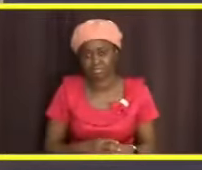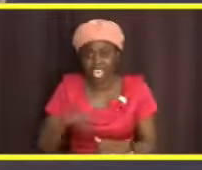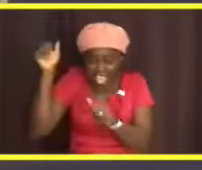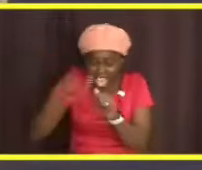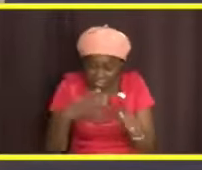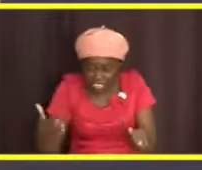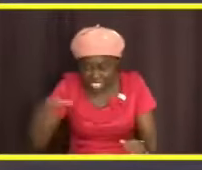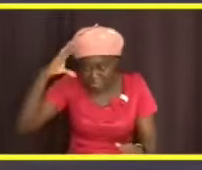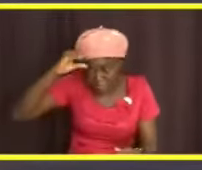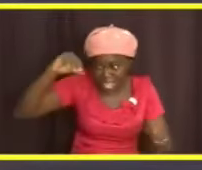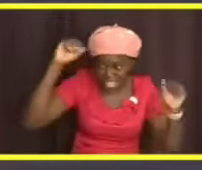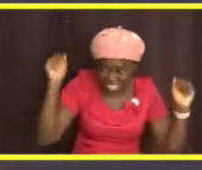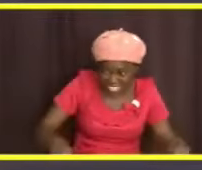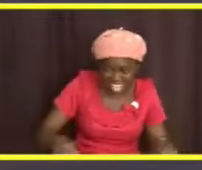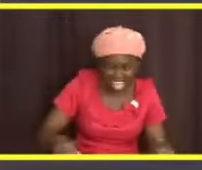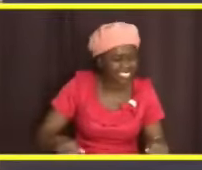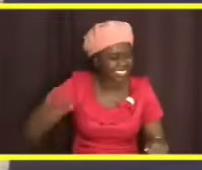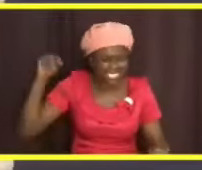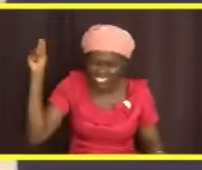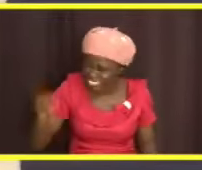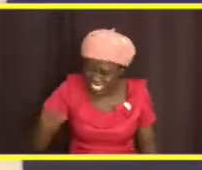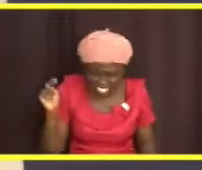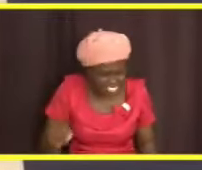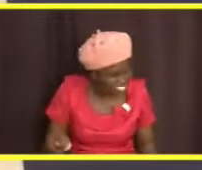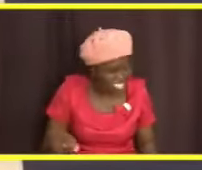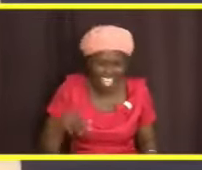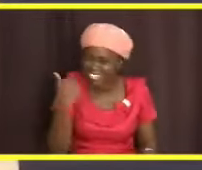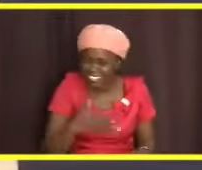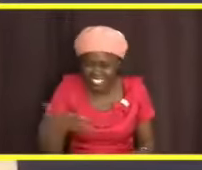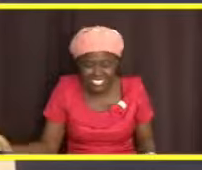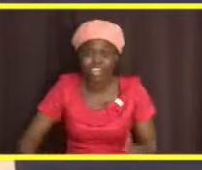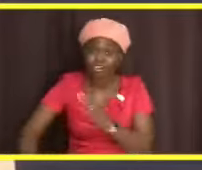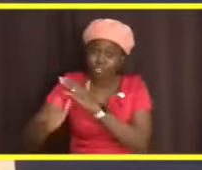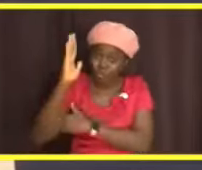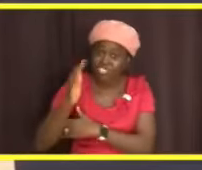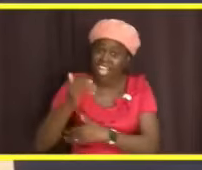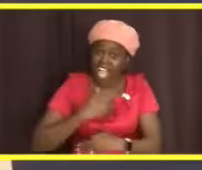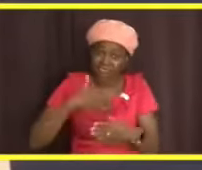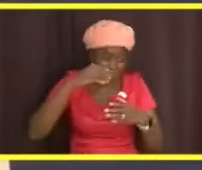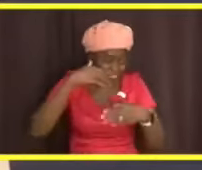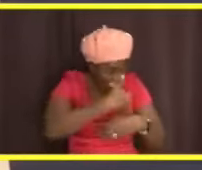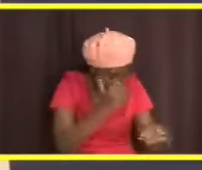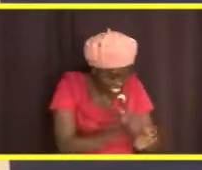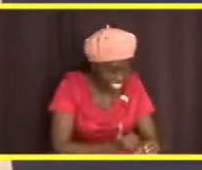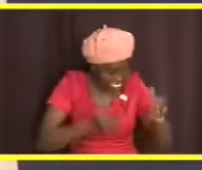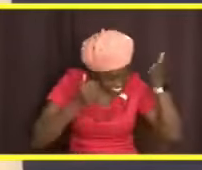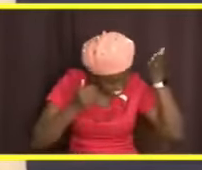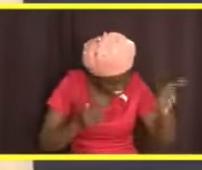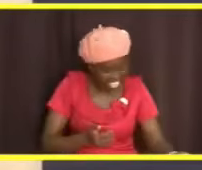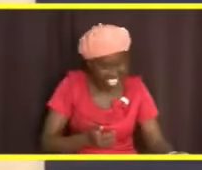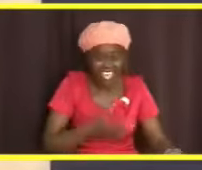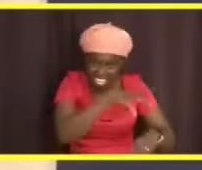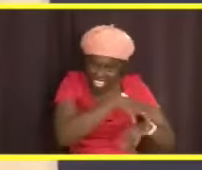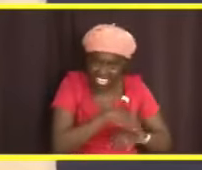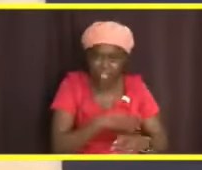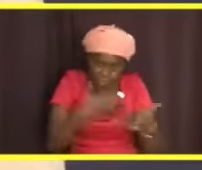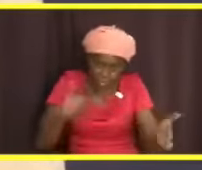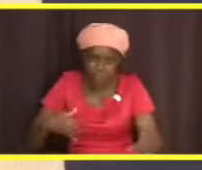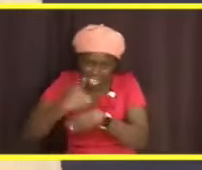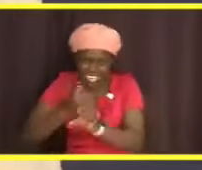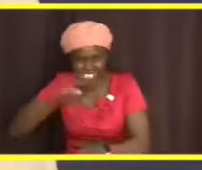Everything man can ever need, God created them before creating man.